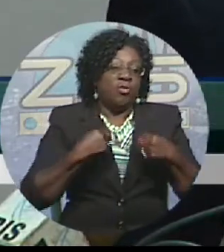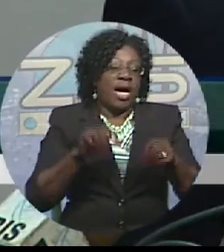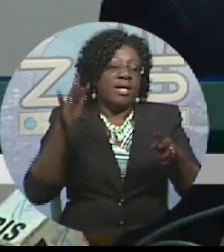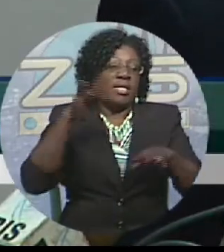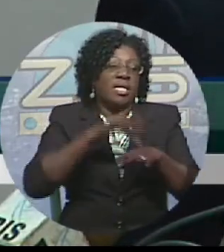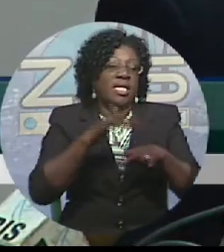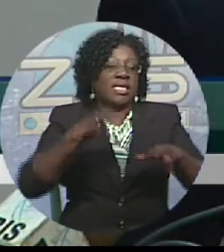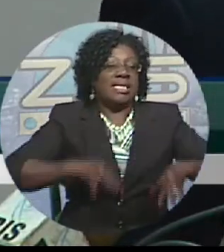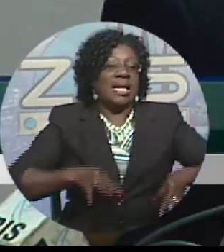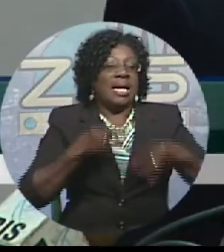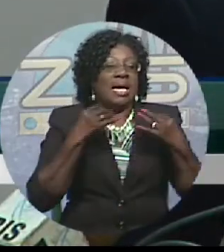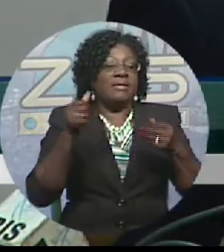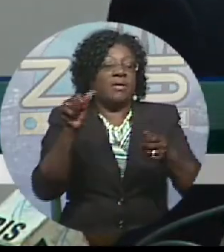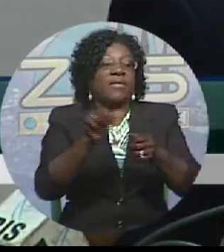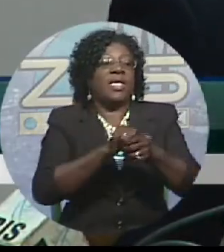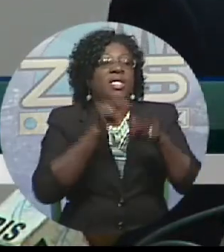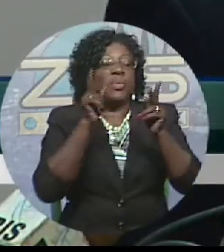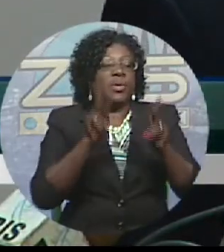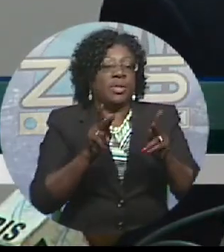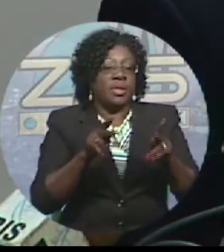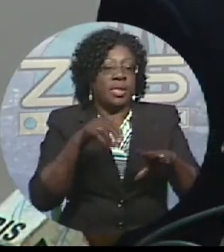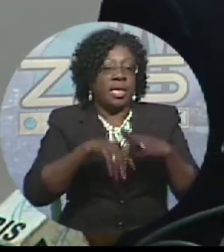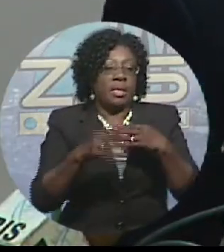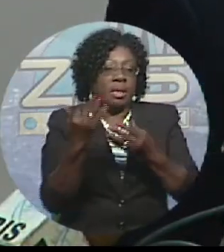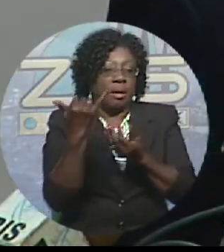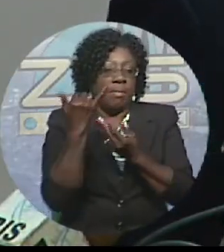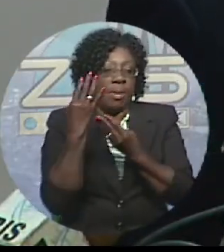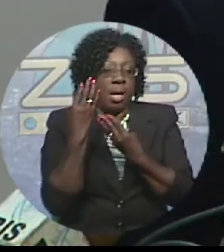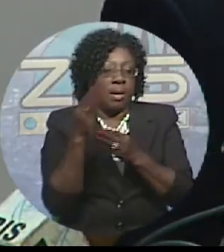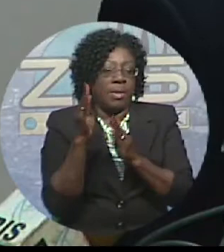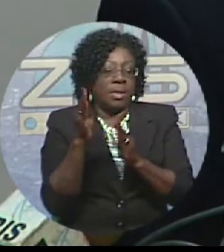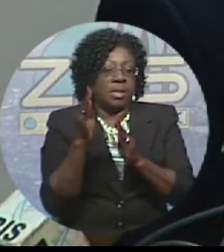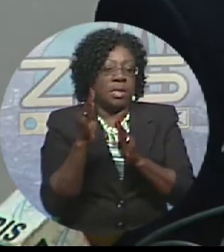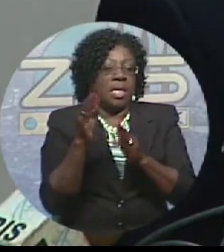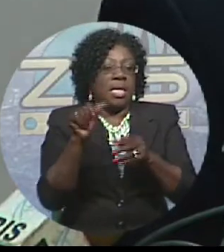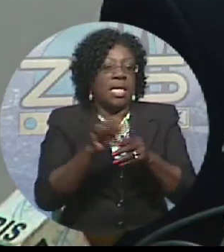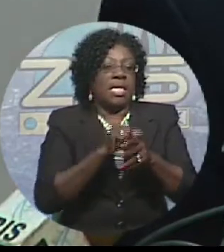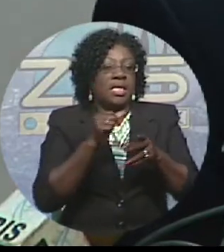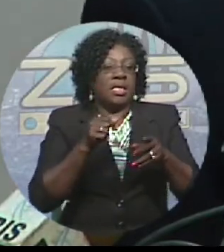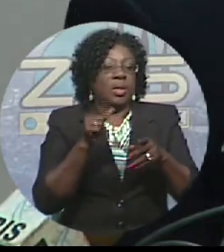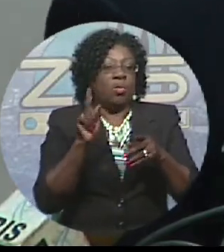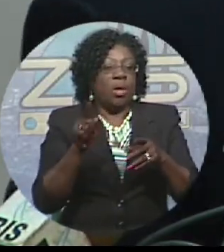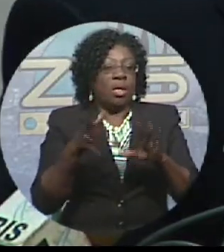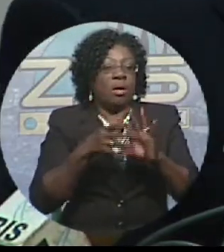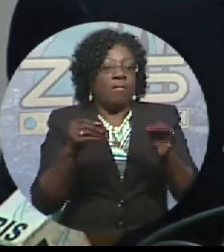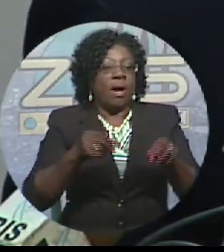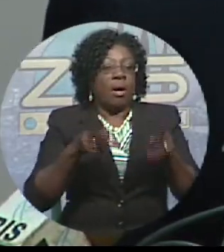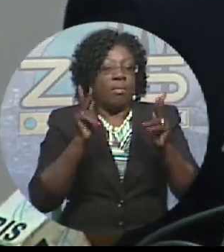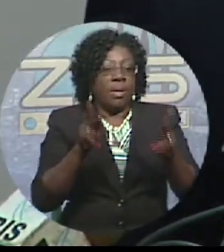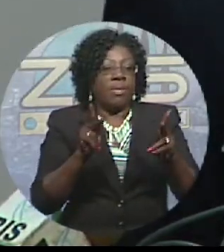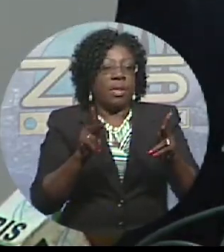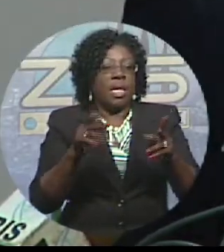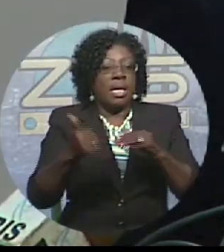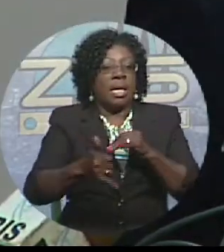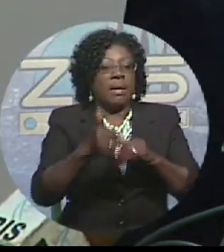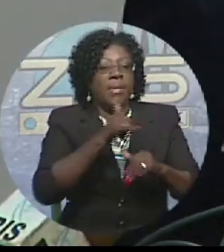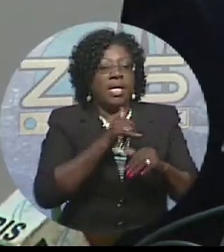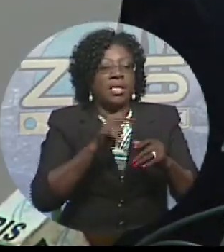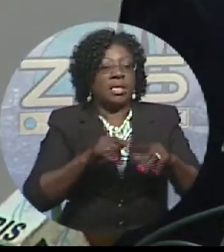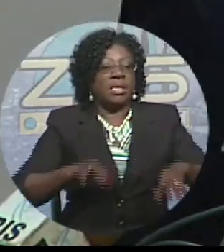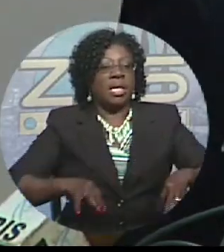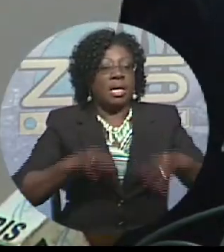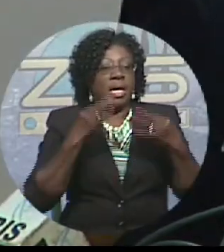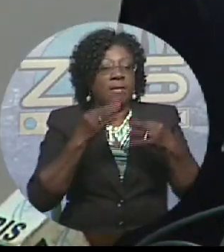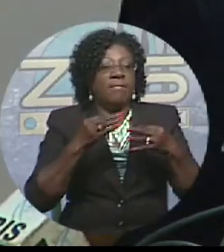and every person with special needs, to create inclusivity where each and every one of our citizens can measure his life and